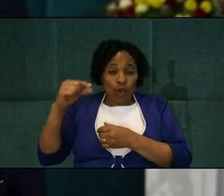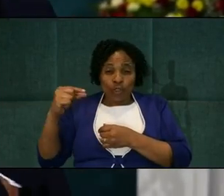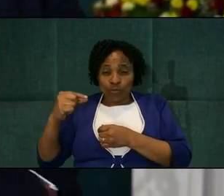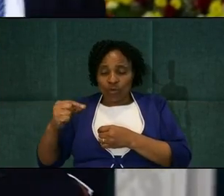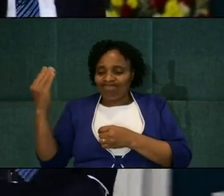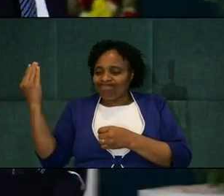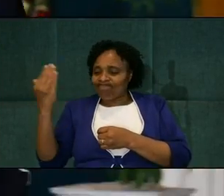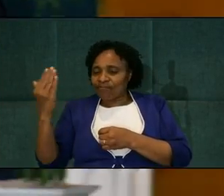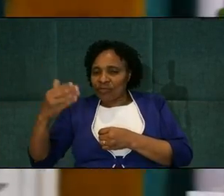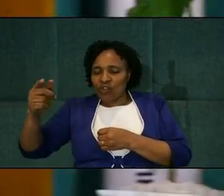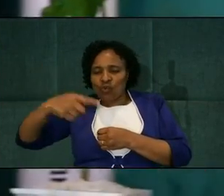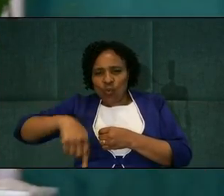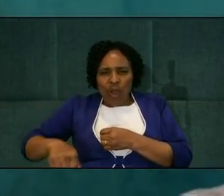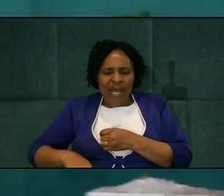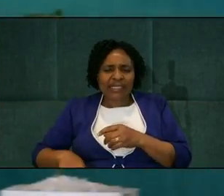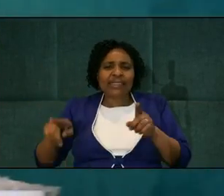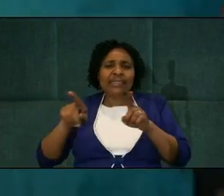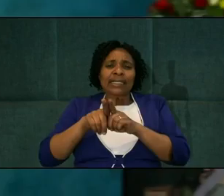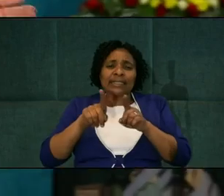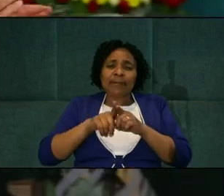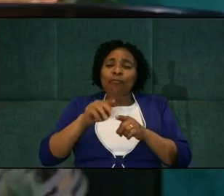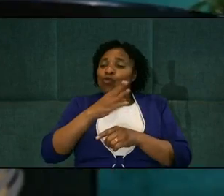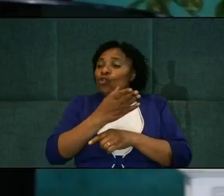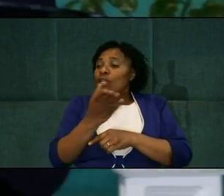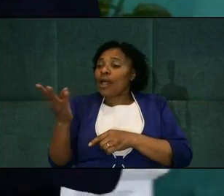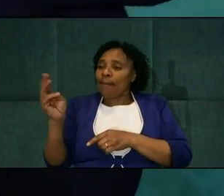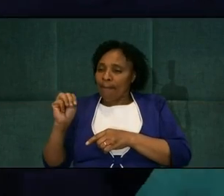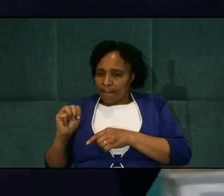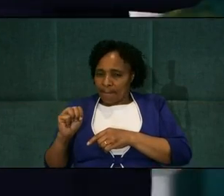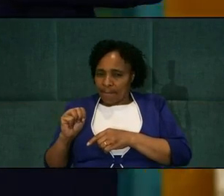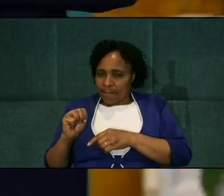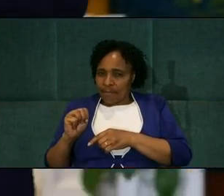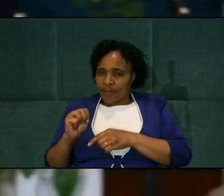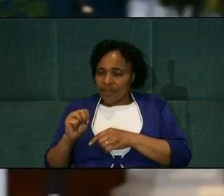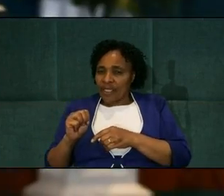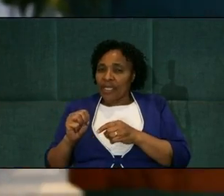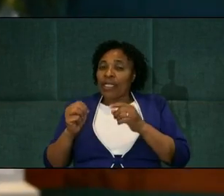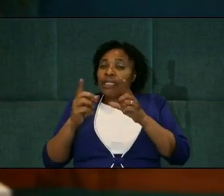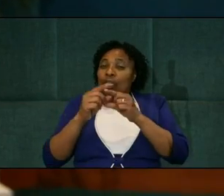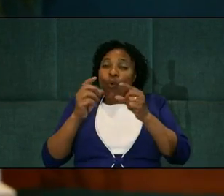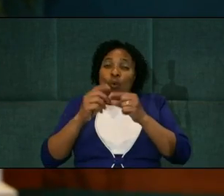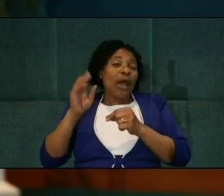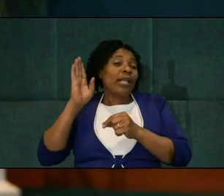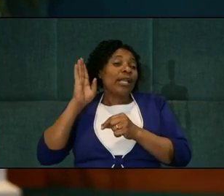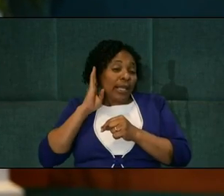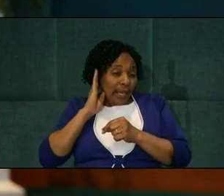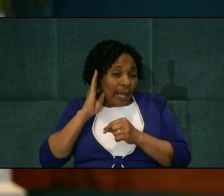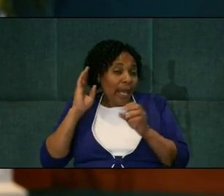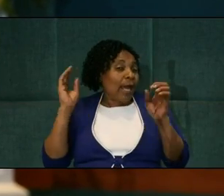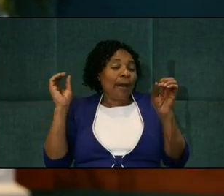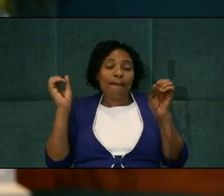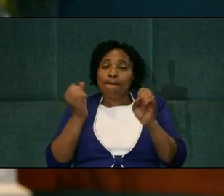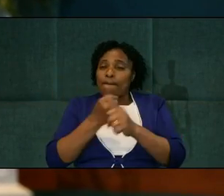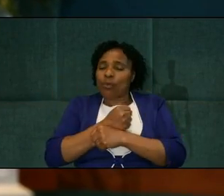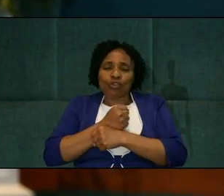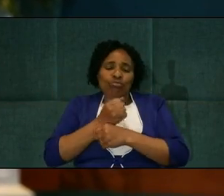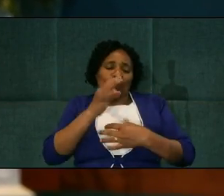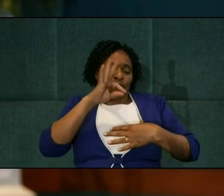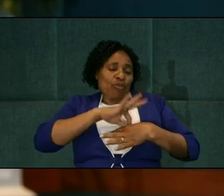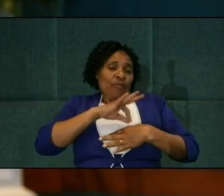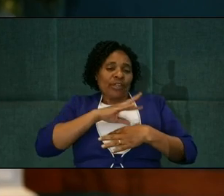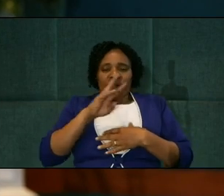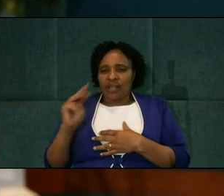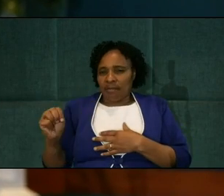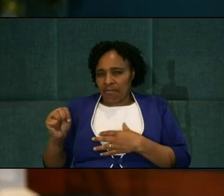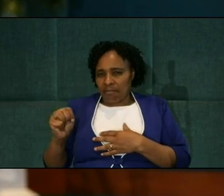to us as well as to them. Here's the text. But the word which they heard did not profit them,